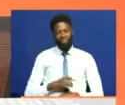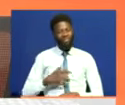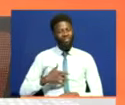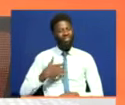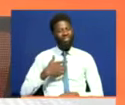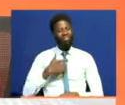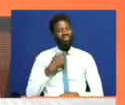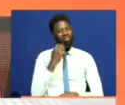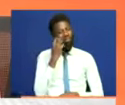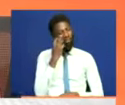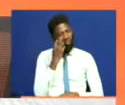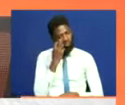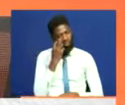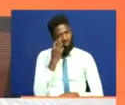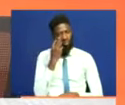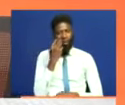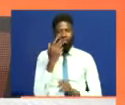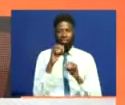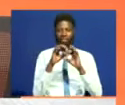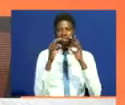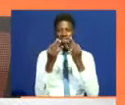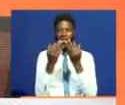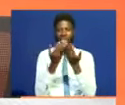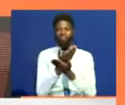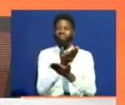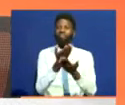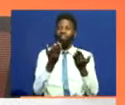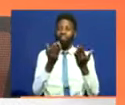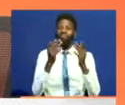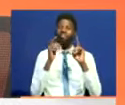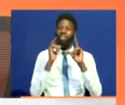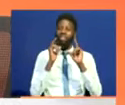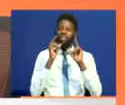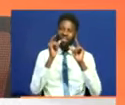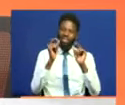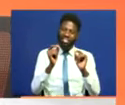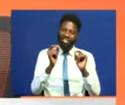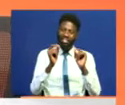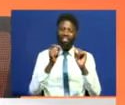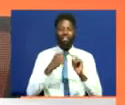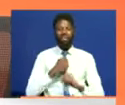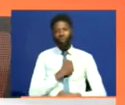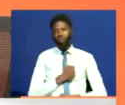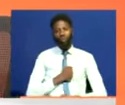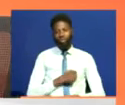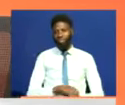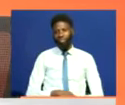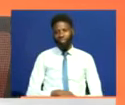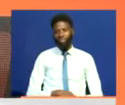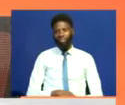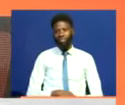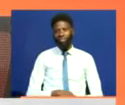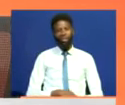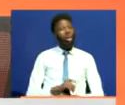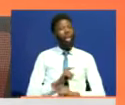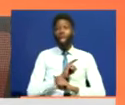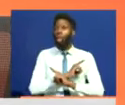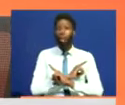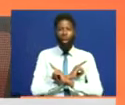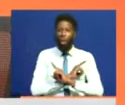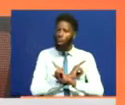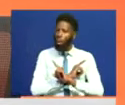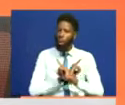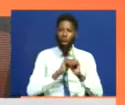these great families and say that nobody deserves to die in terms of